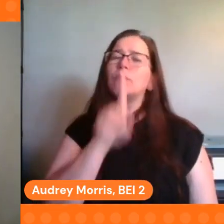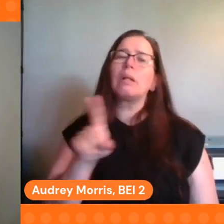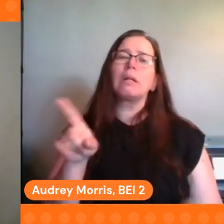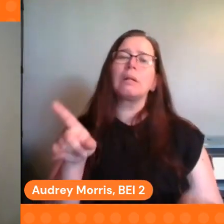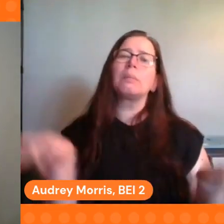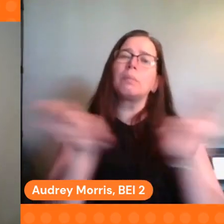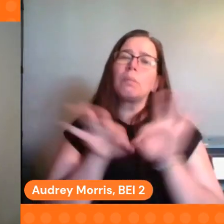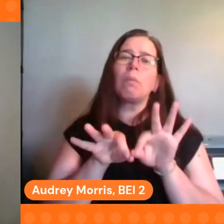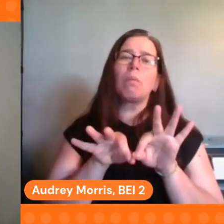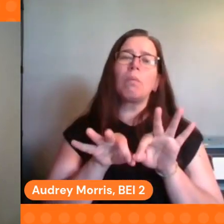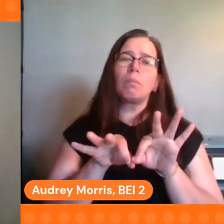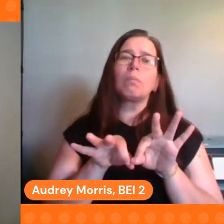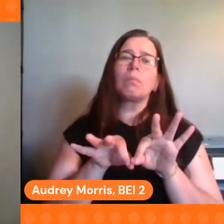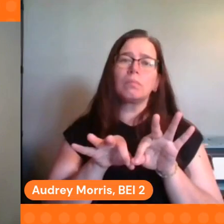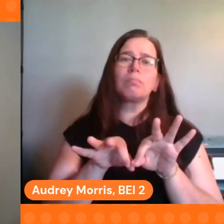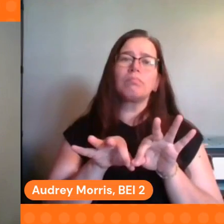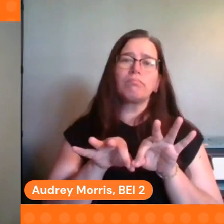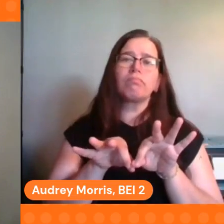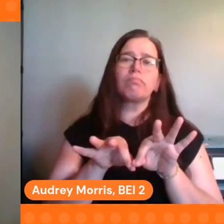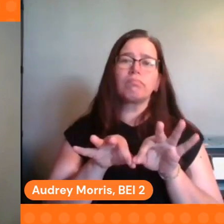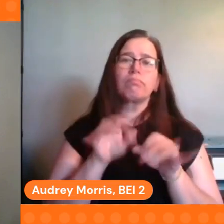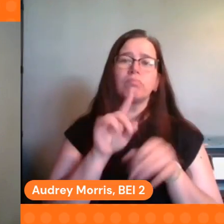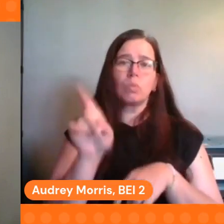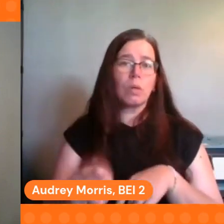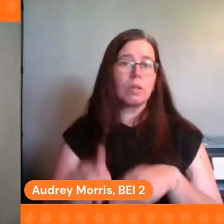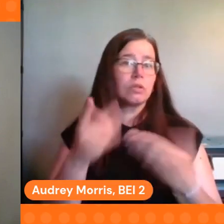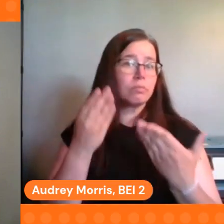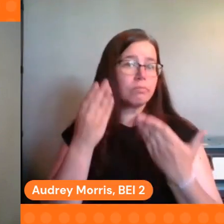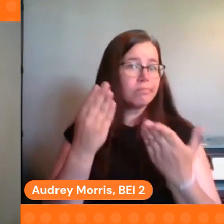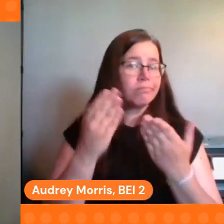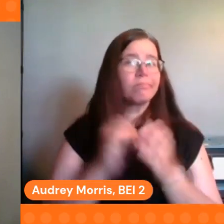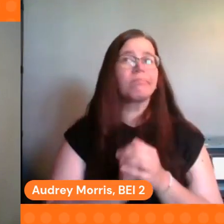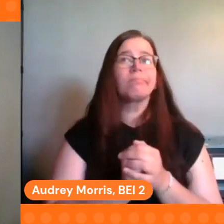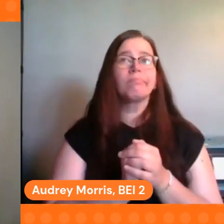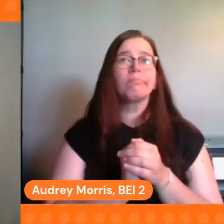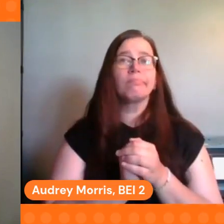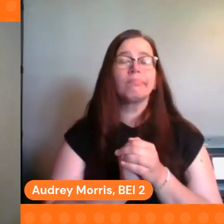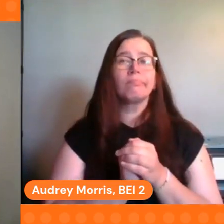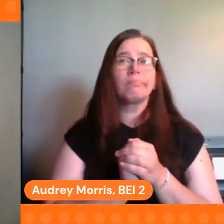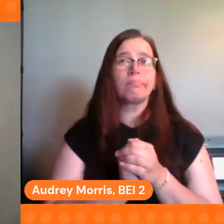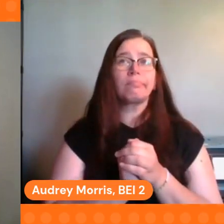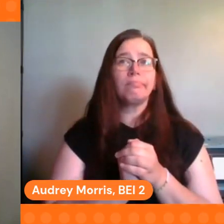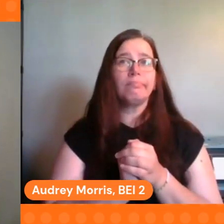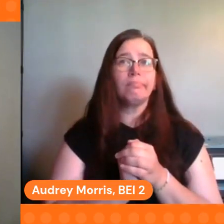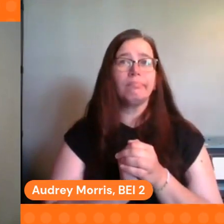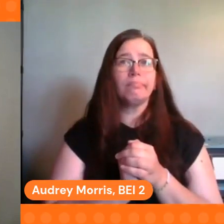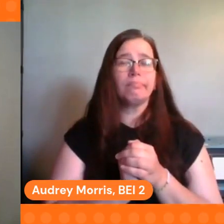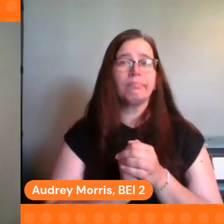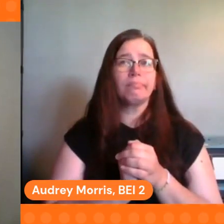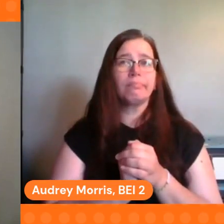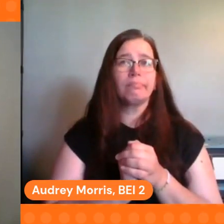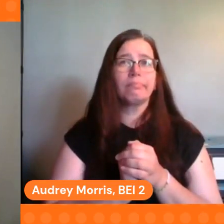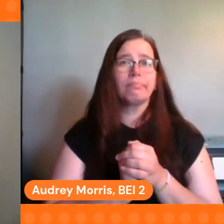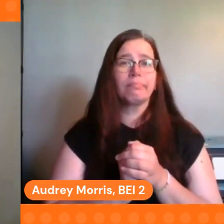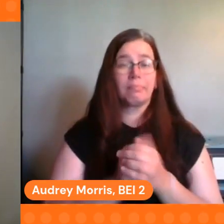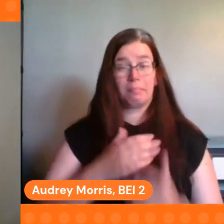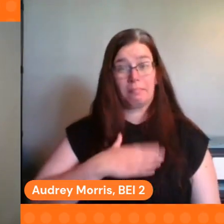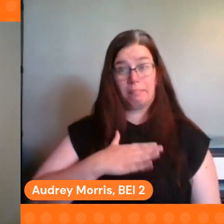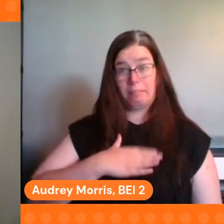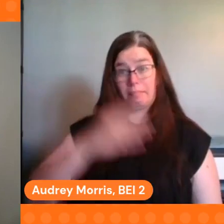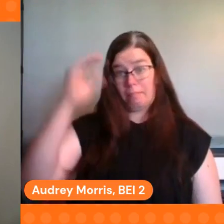from Rory's, and a really important question to ask. And I like, on my opinion, I